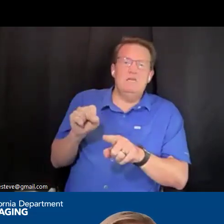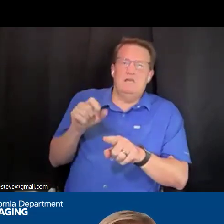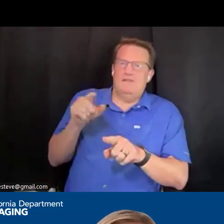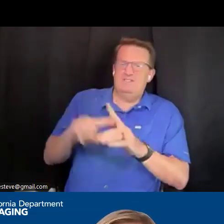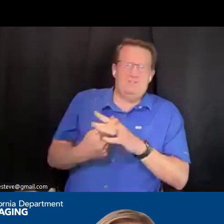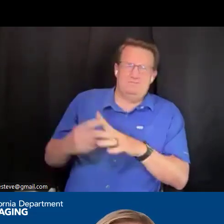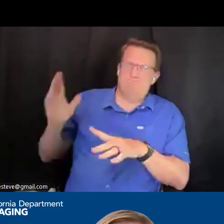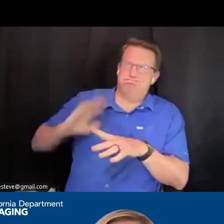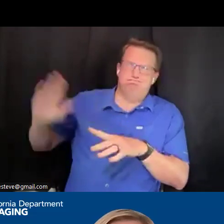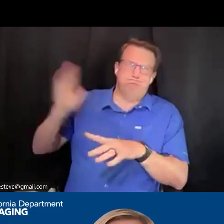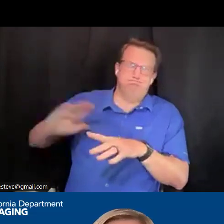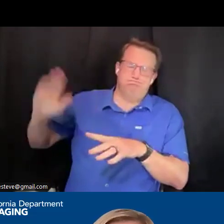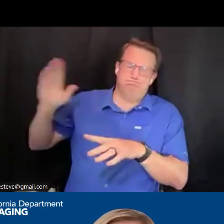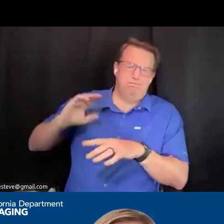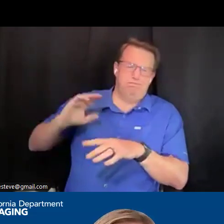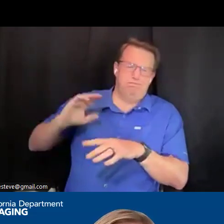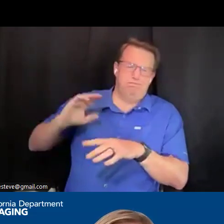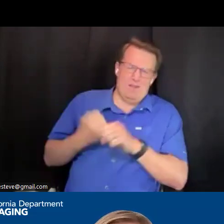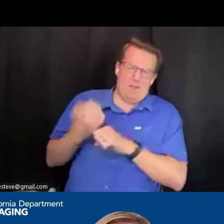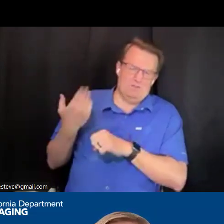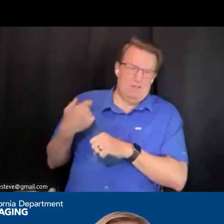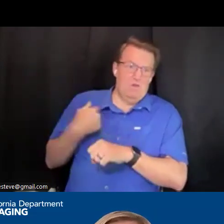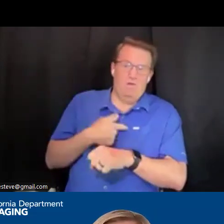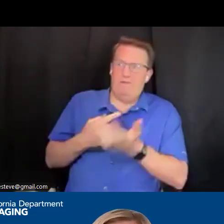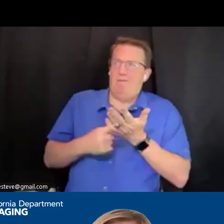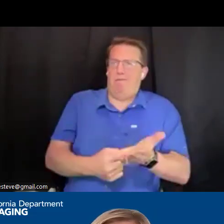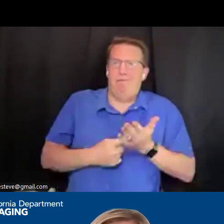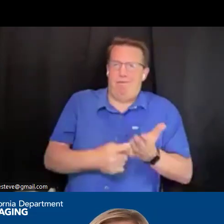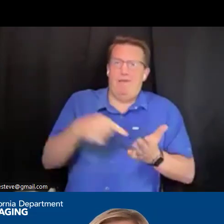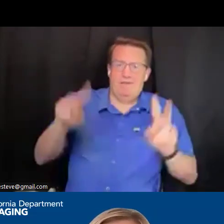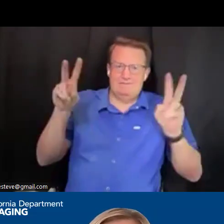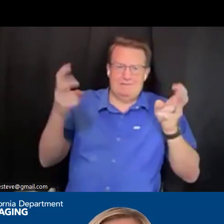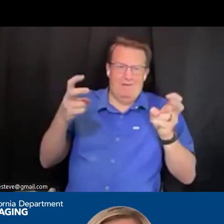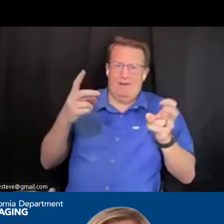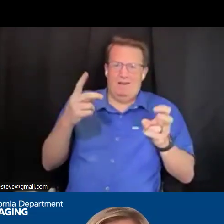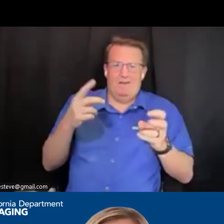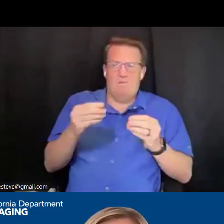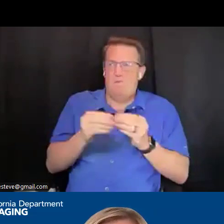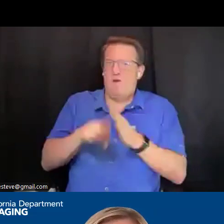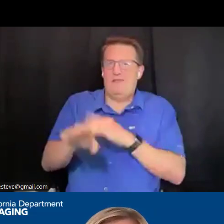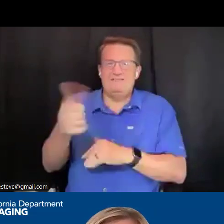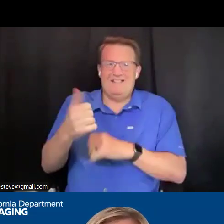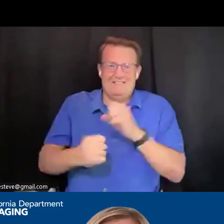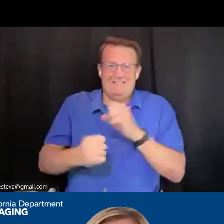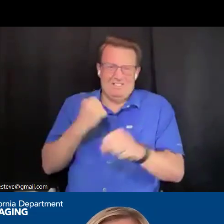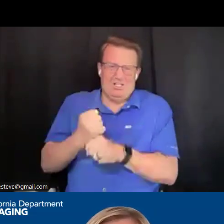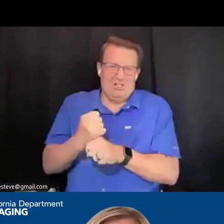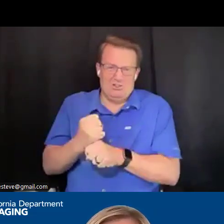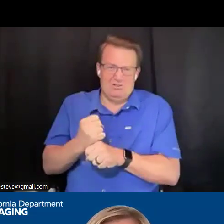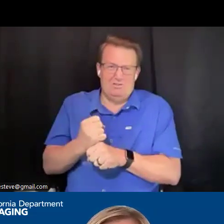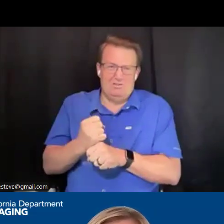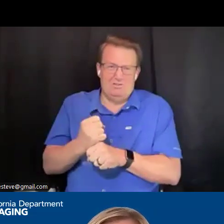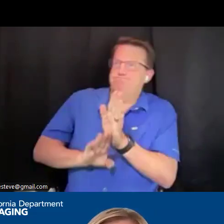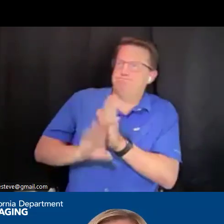been talking about this for over a decade about the surge in population among the